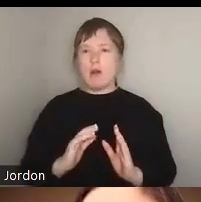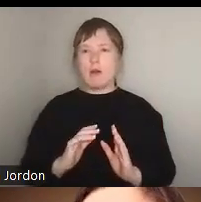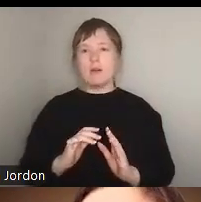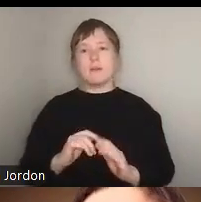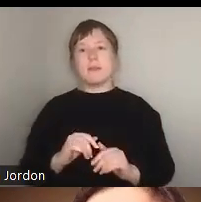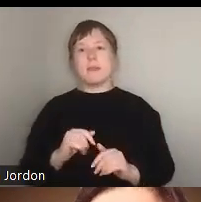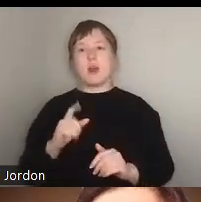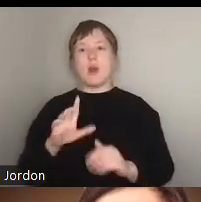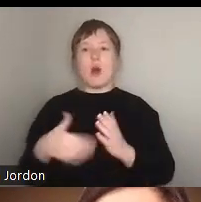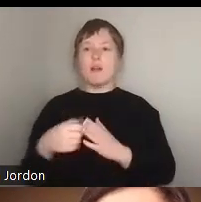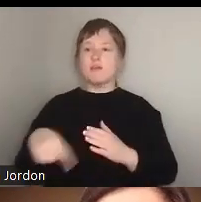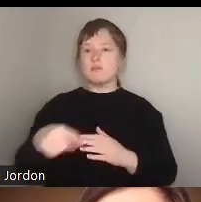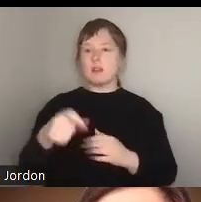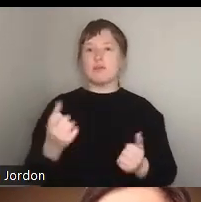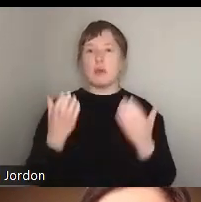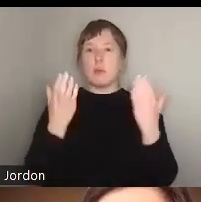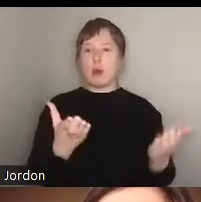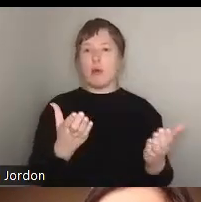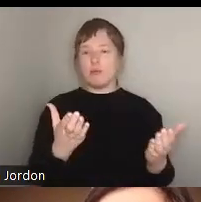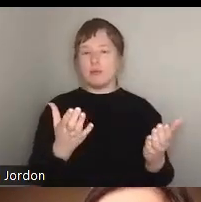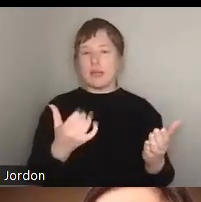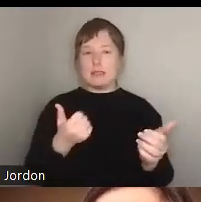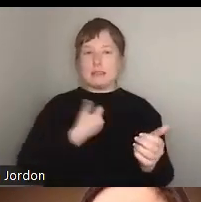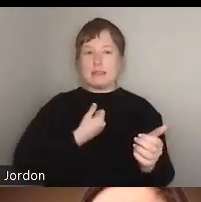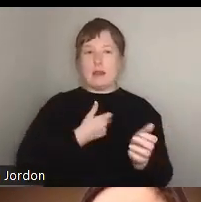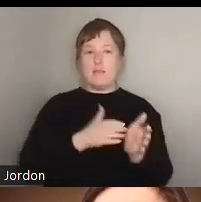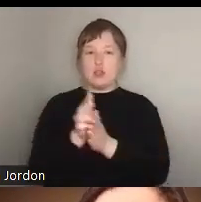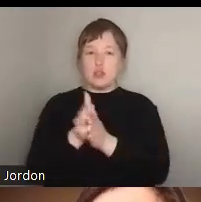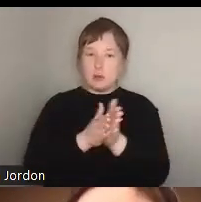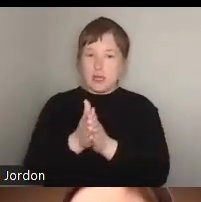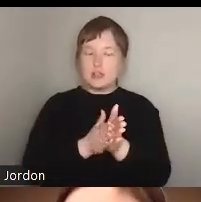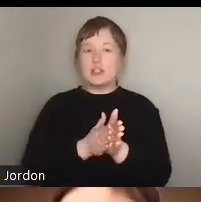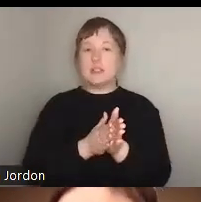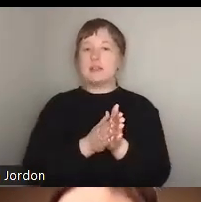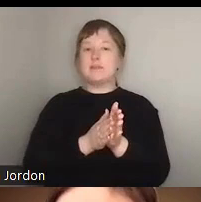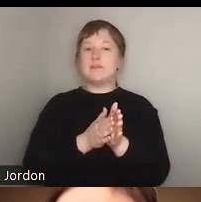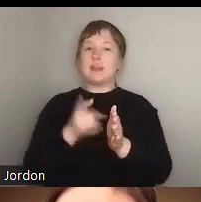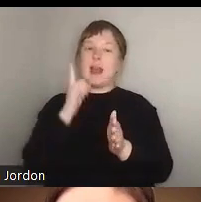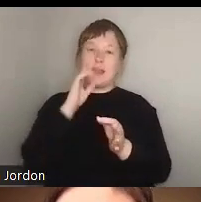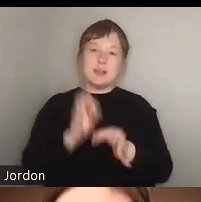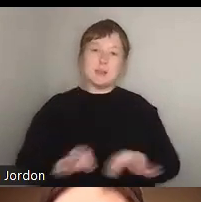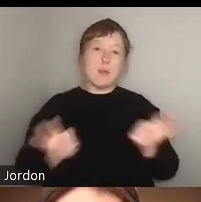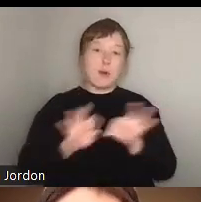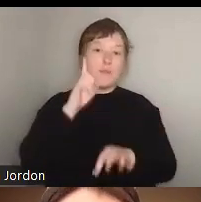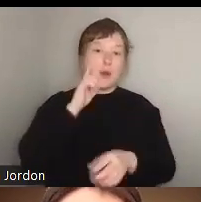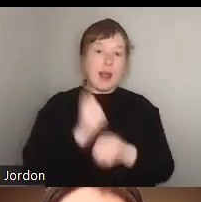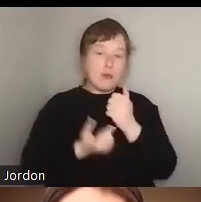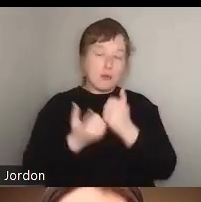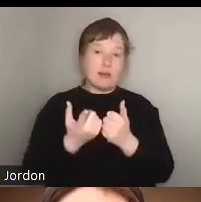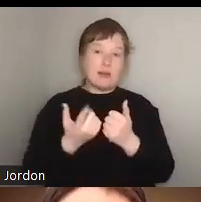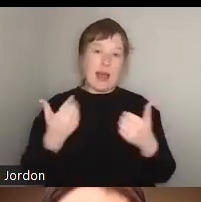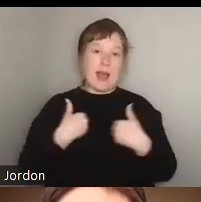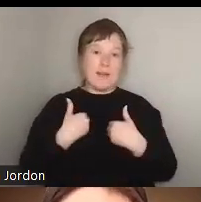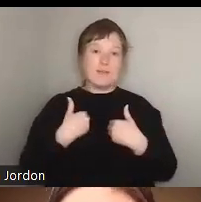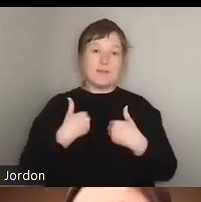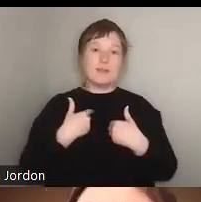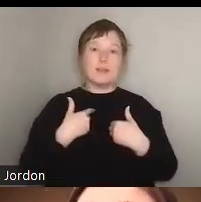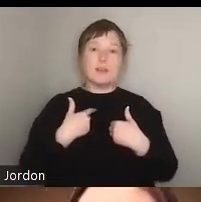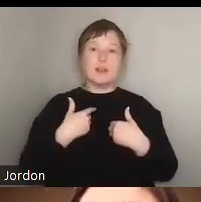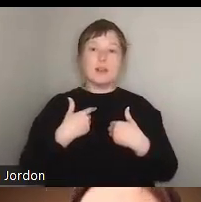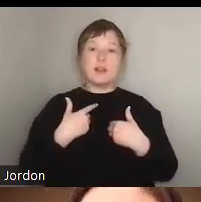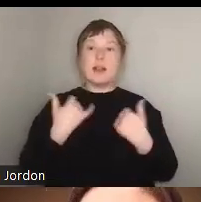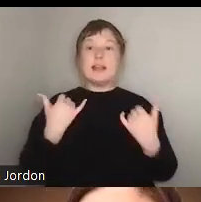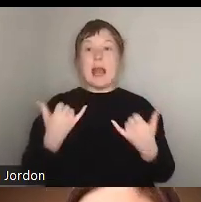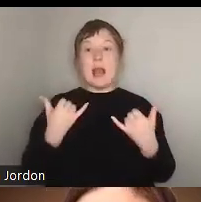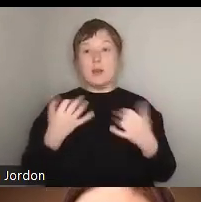things can promote self-determination. And even though I think it is important for every single person to have this, the reasoning why I put is even more